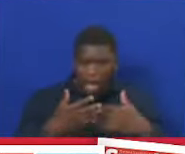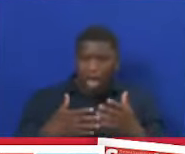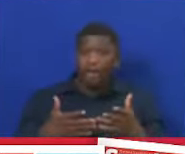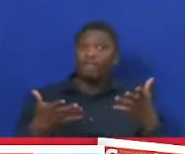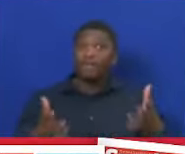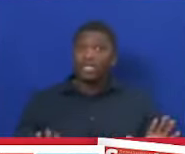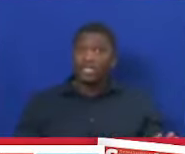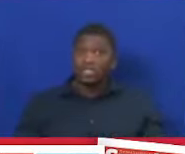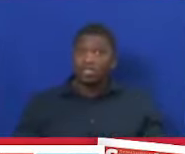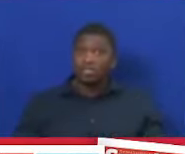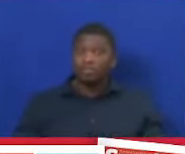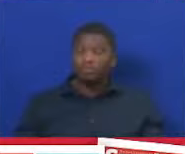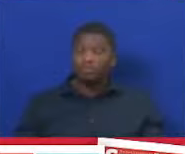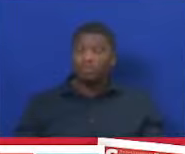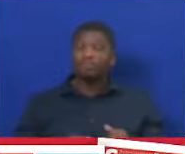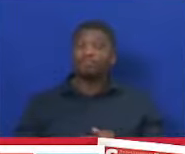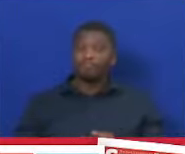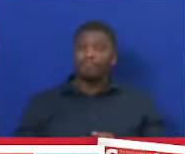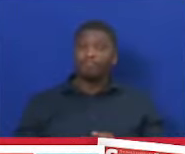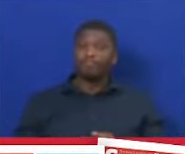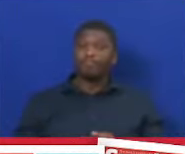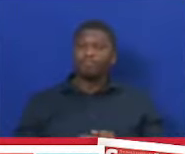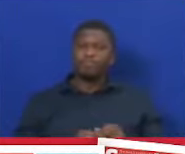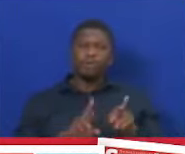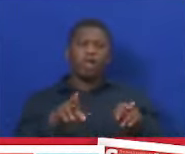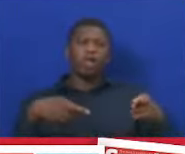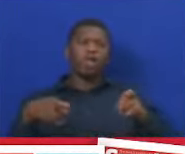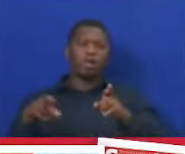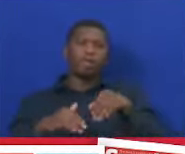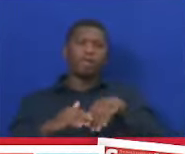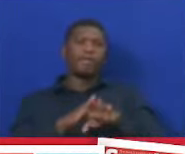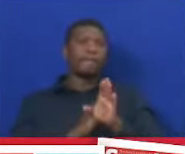where Mr. Mtetwa and Zimela were,